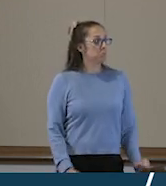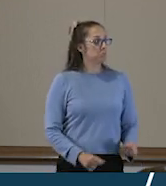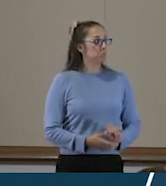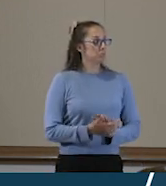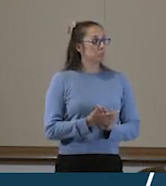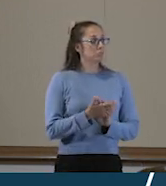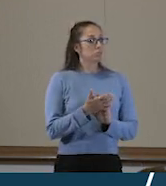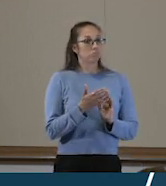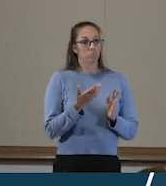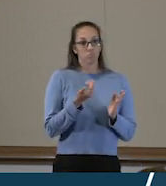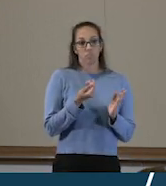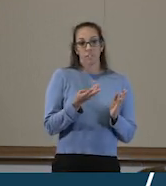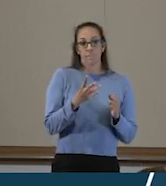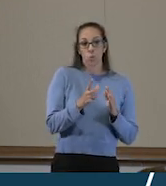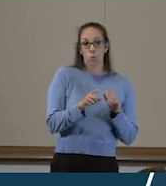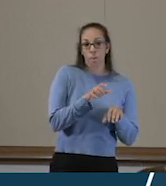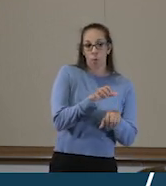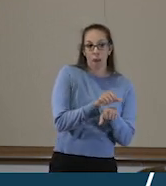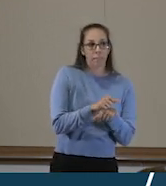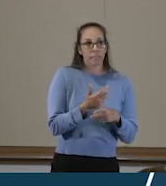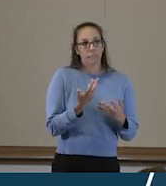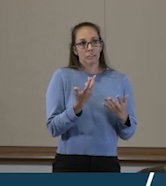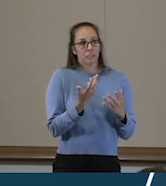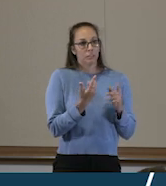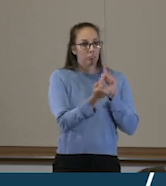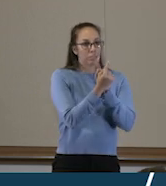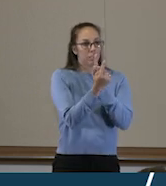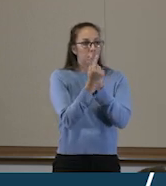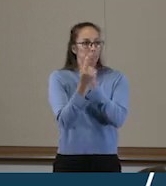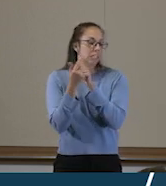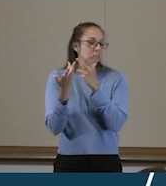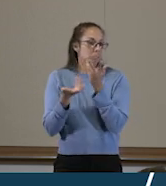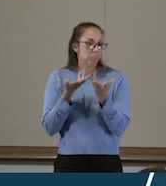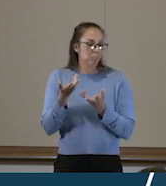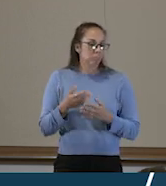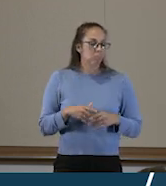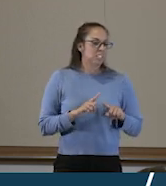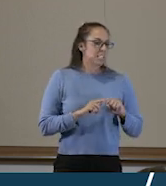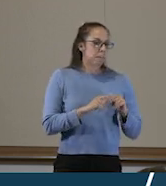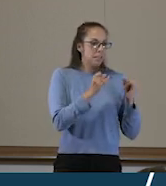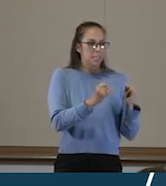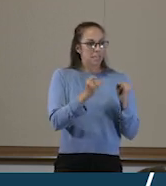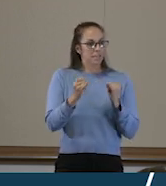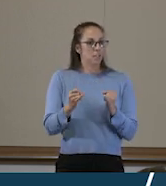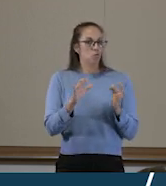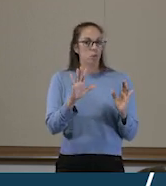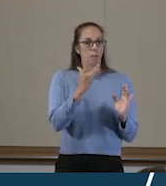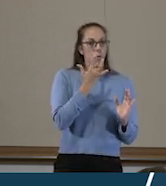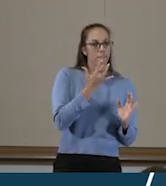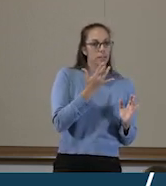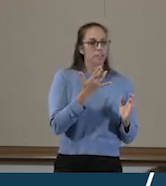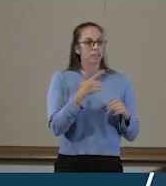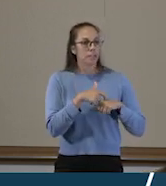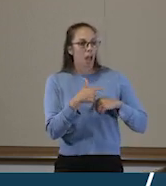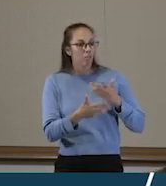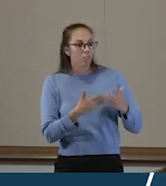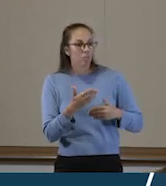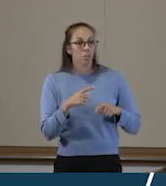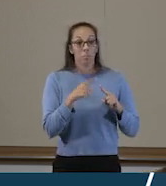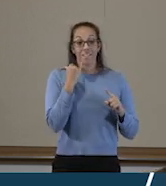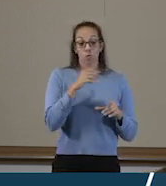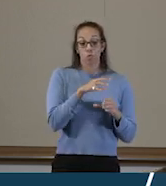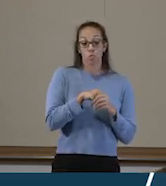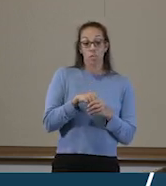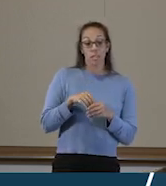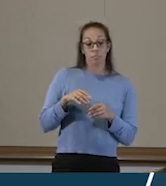It could be several appointments. It really depends on the individual and their preferences. But if you're including like a